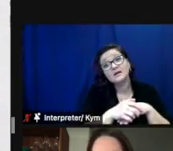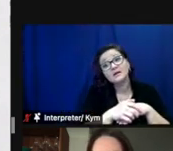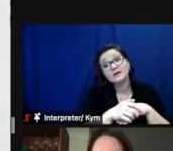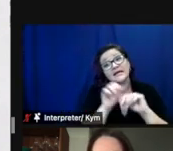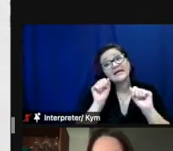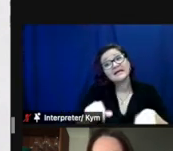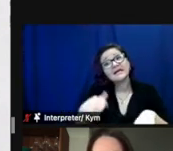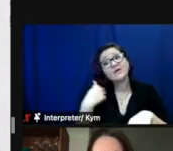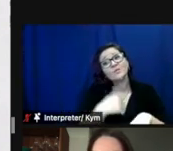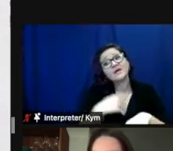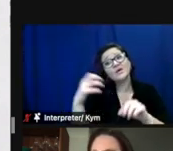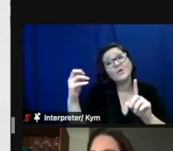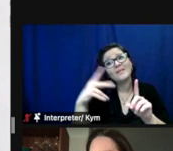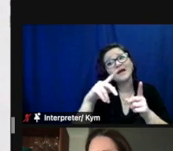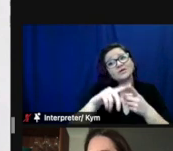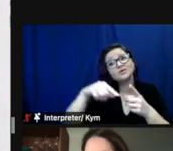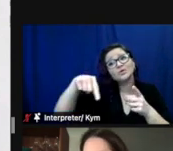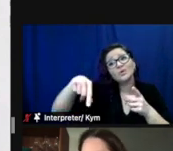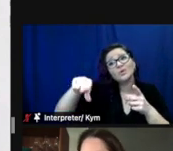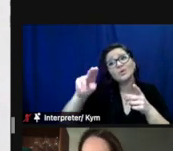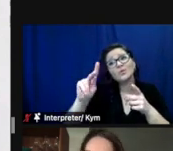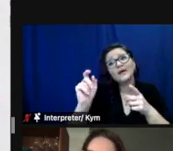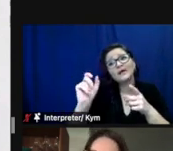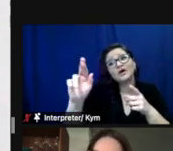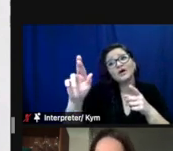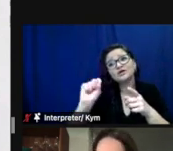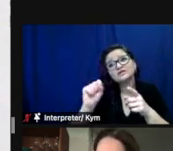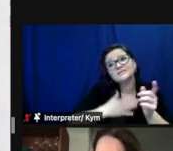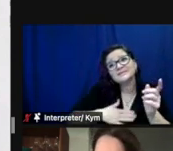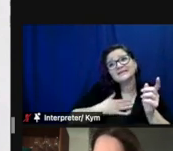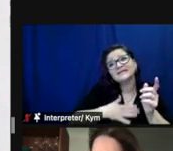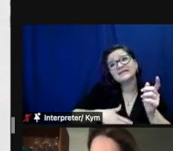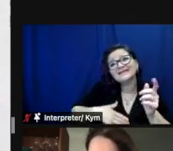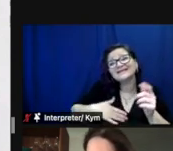to the Quaker. Yeah, let's get back to the Quaker. Thank you, Vanessa. Wait.